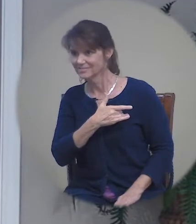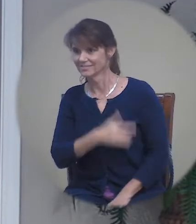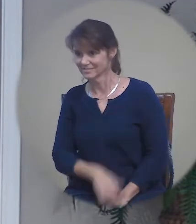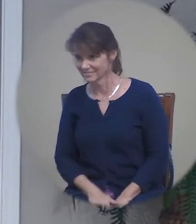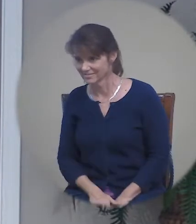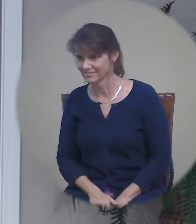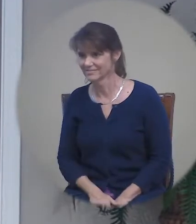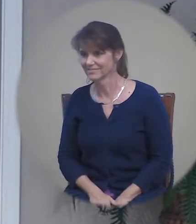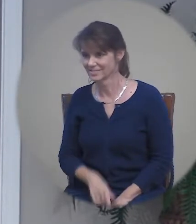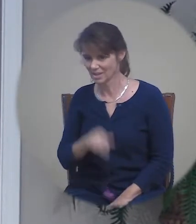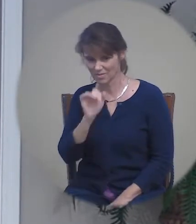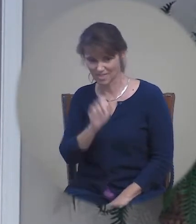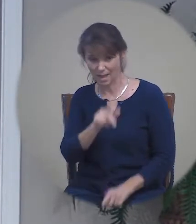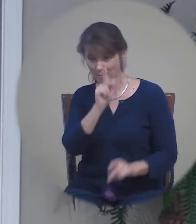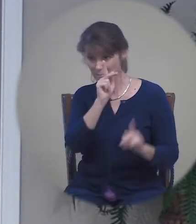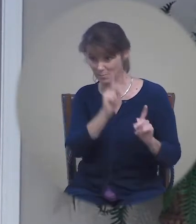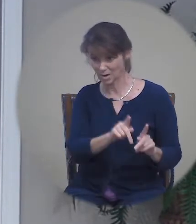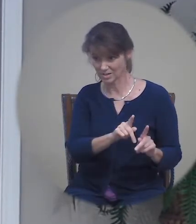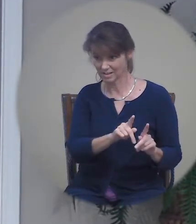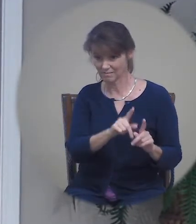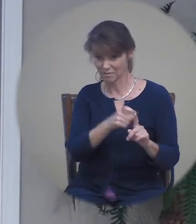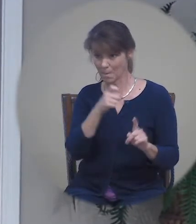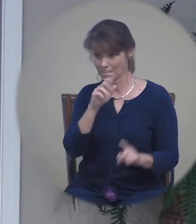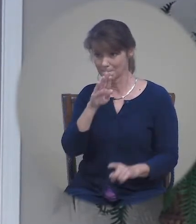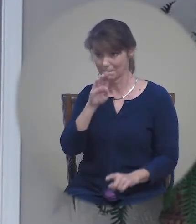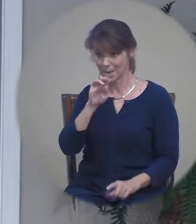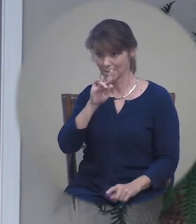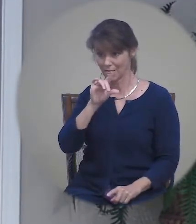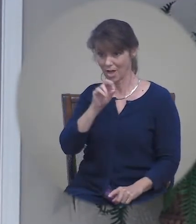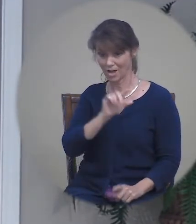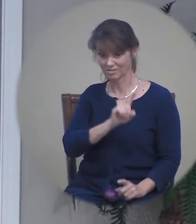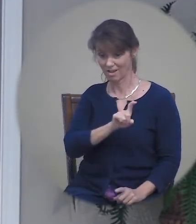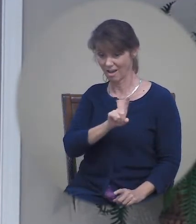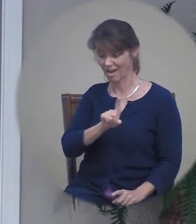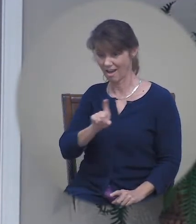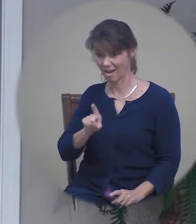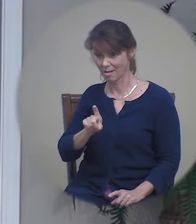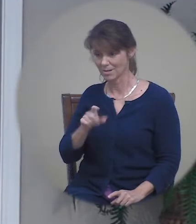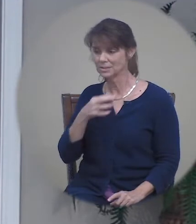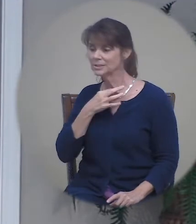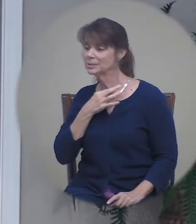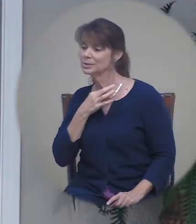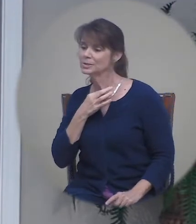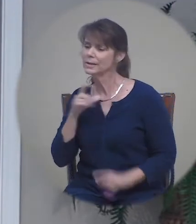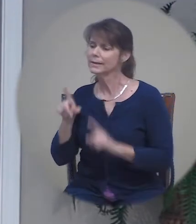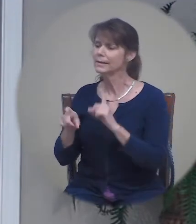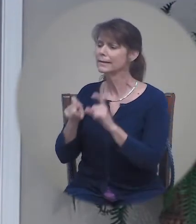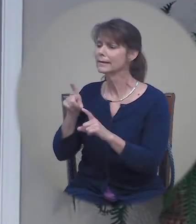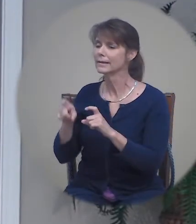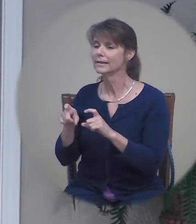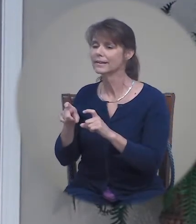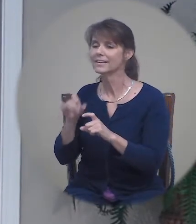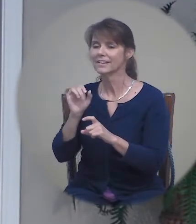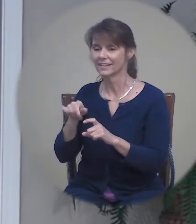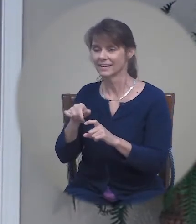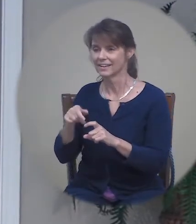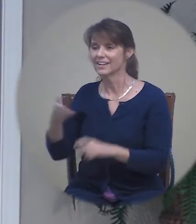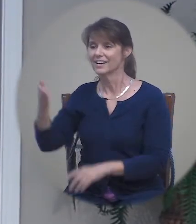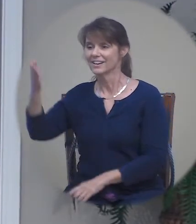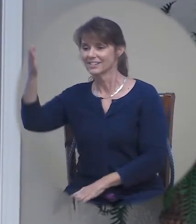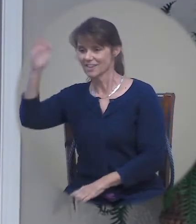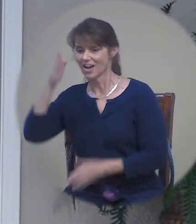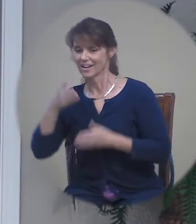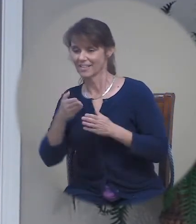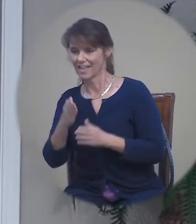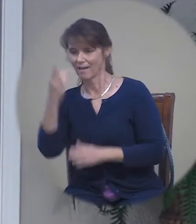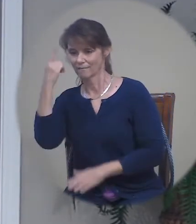official, this emissary from Babylon, was meant to be a test. It was seen as a test by God to try to reveal what was in